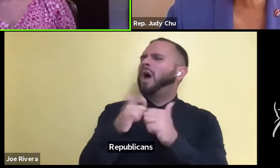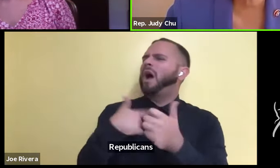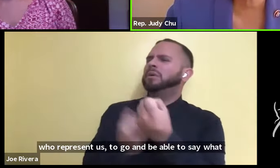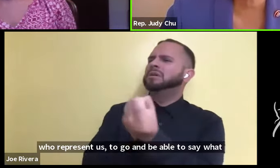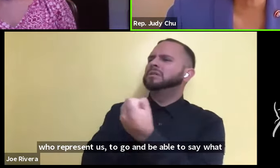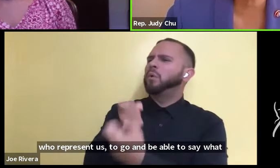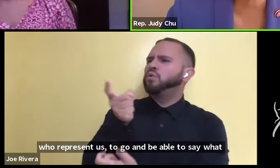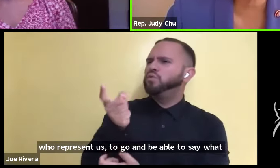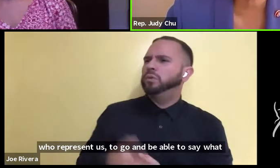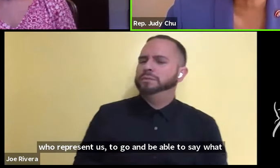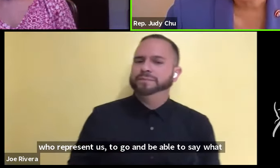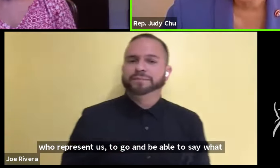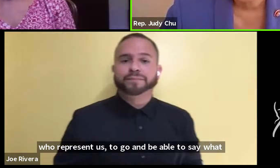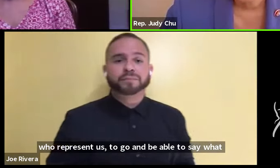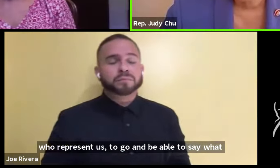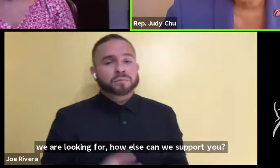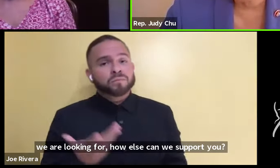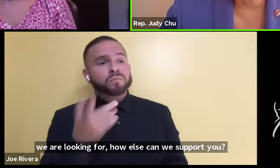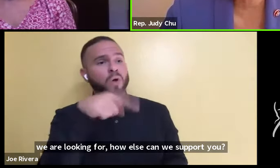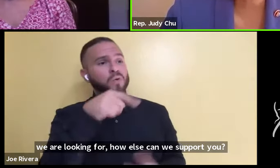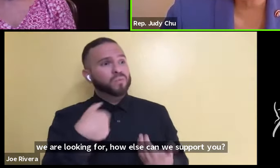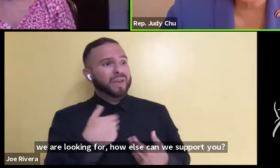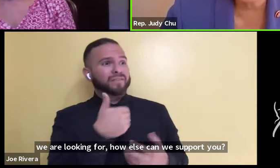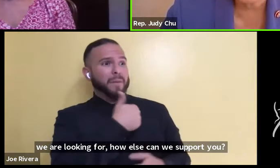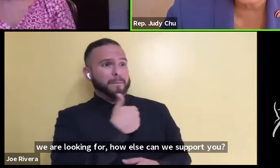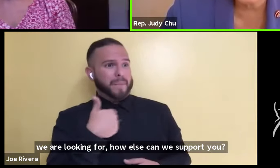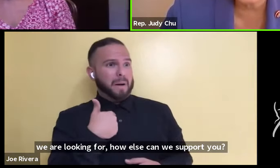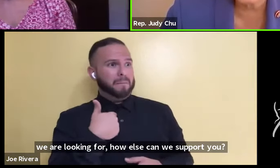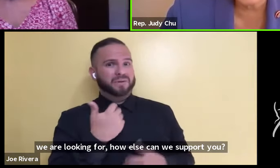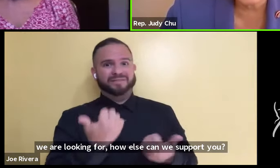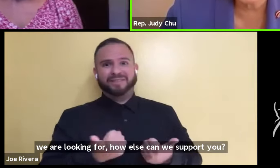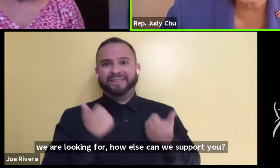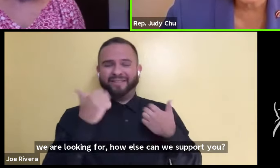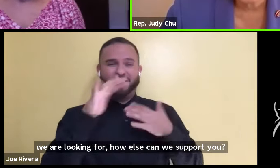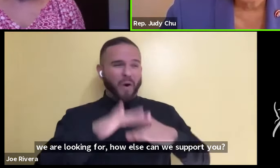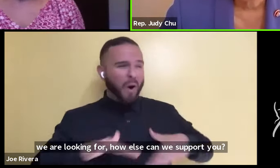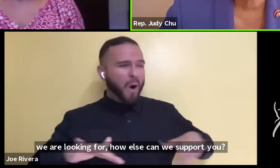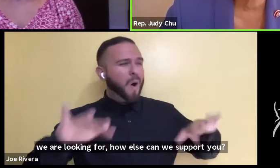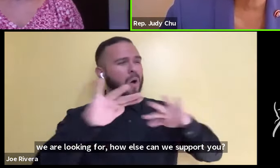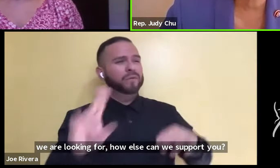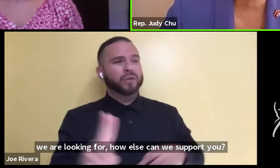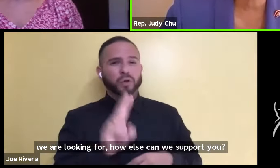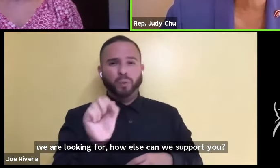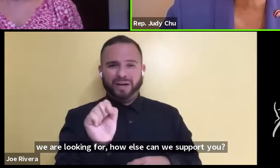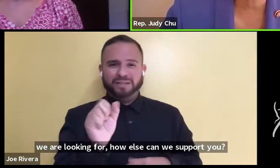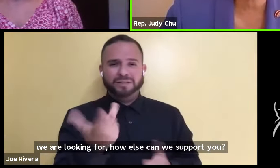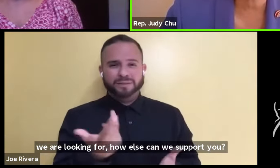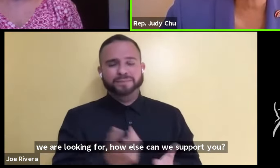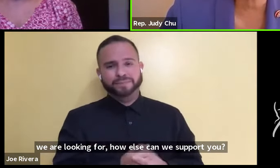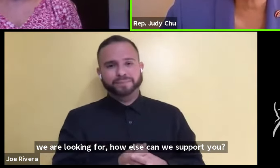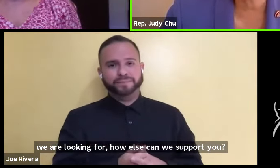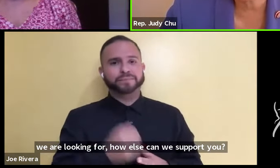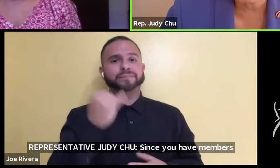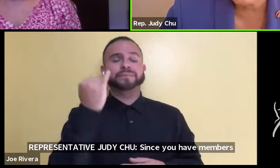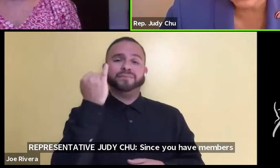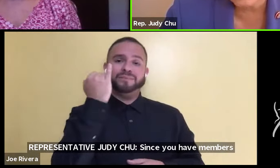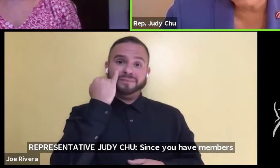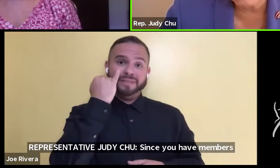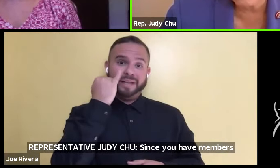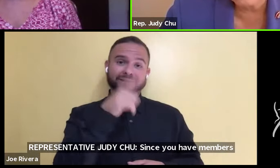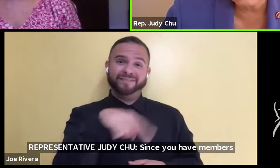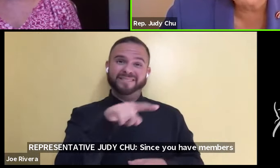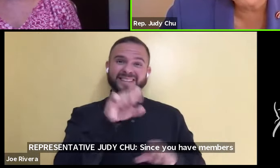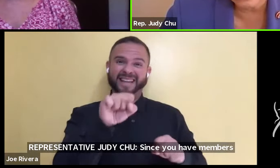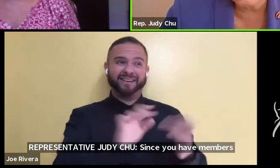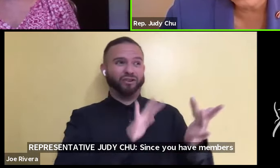Well, since you have members that live all over the United States, if they can contact